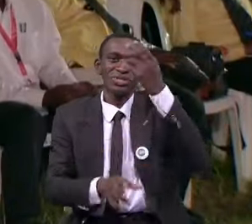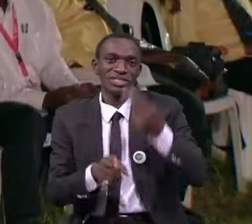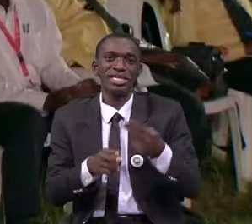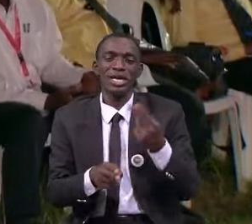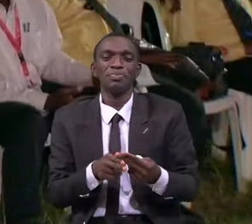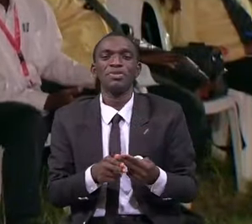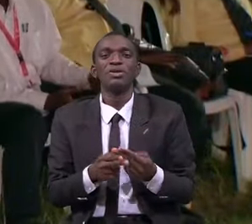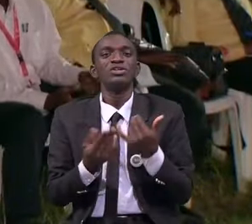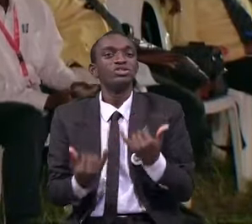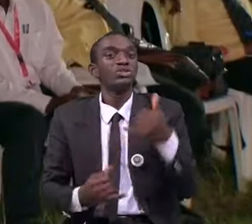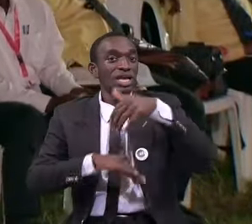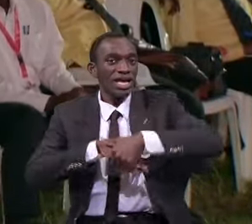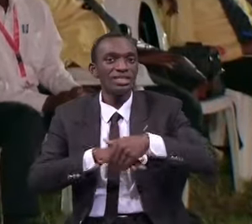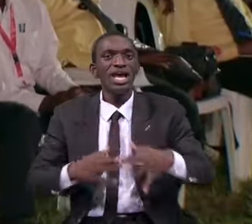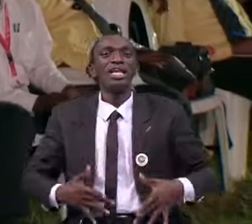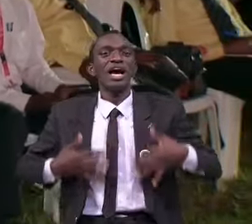Life will change